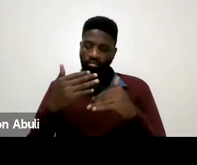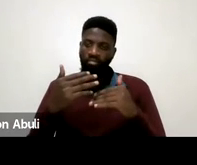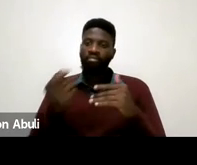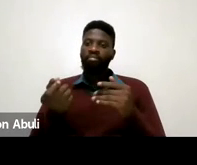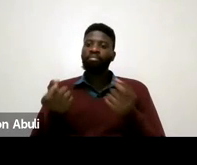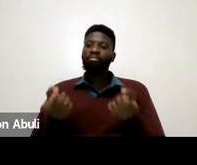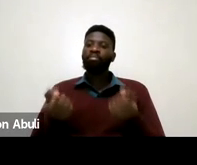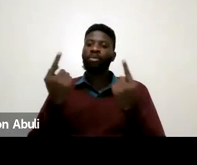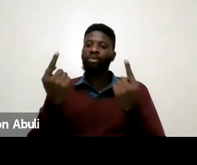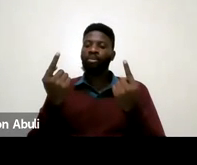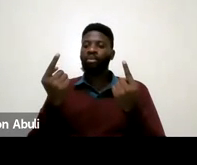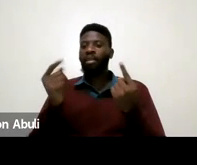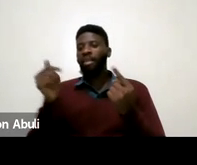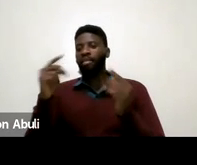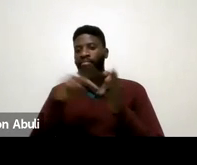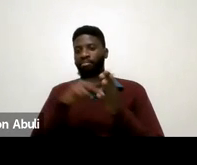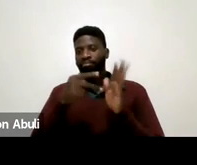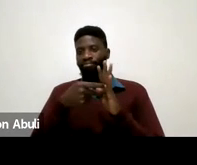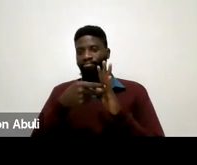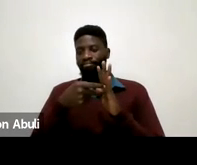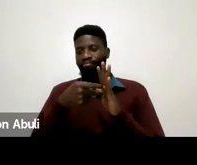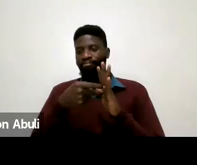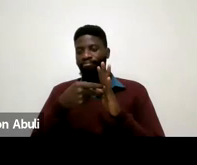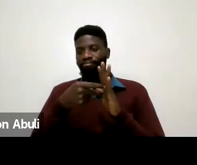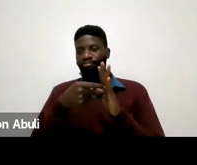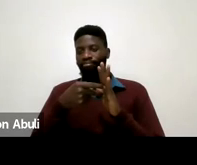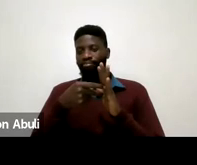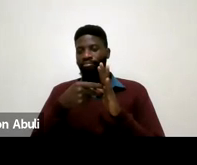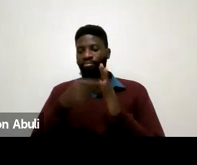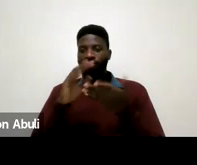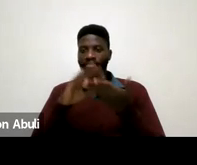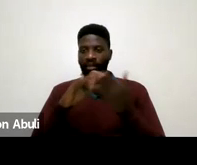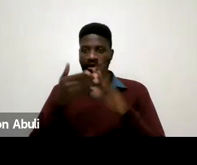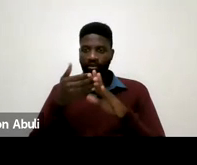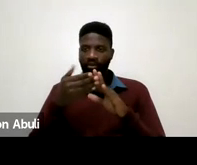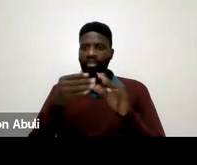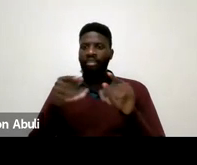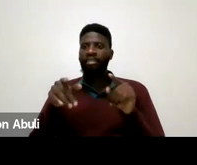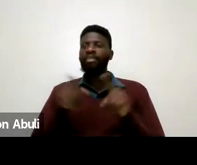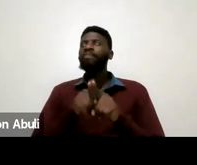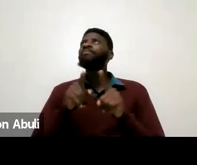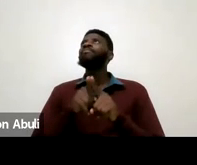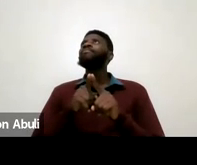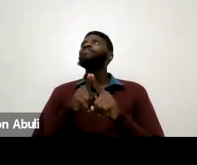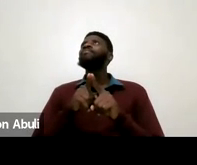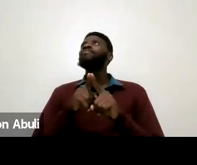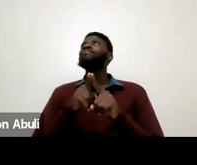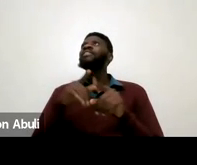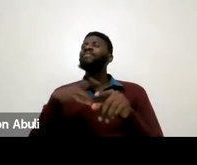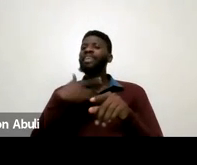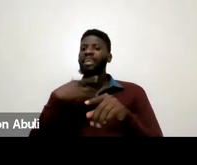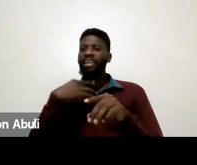he gets another project, or okay, he become driven with the materialistic benefit